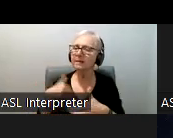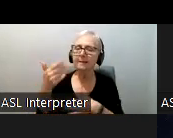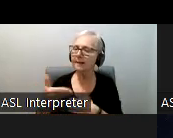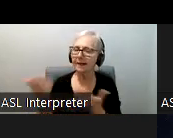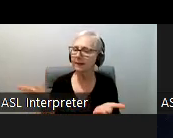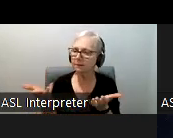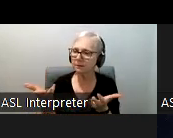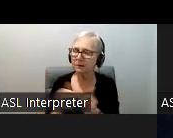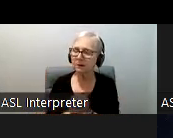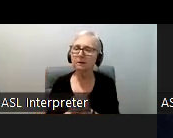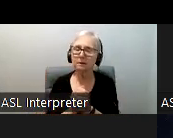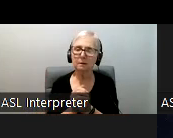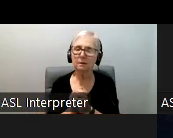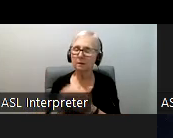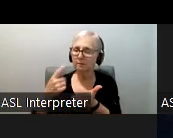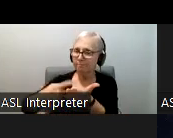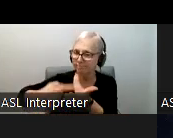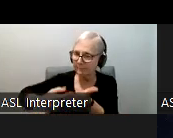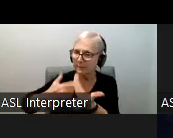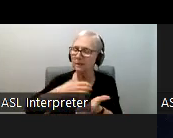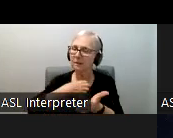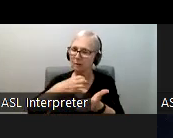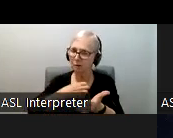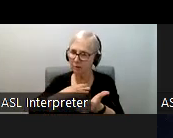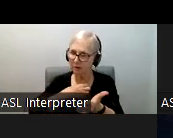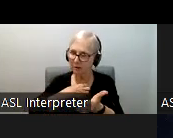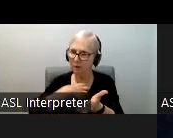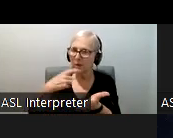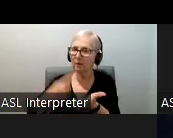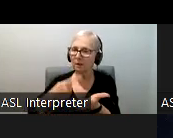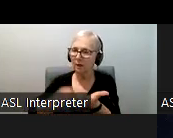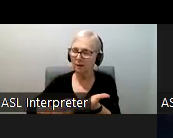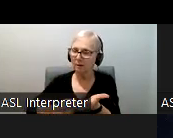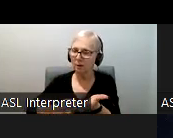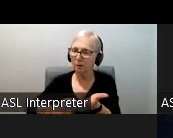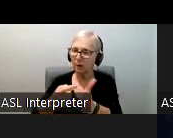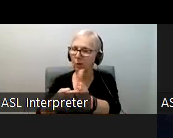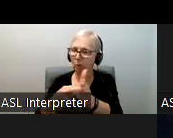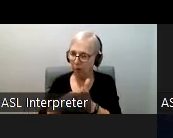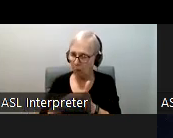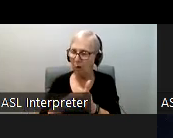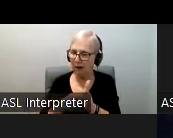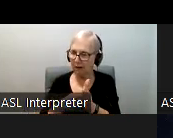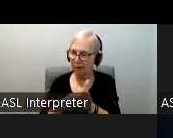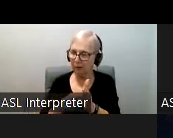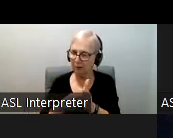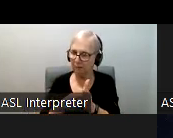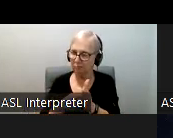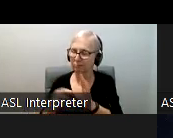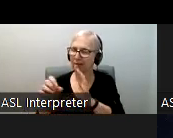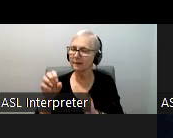discussion about where we are with grievances, I want to talk about where we're required to go. The statutes